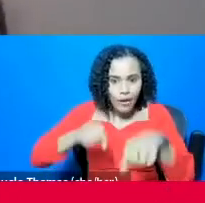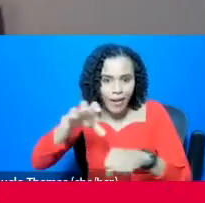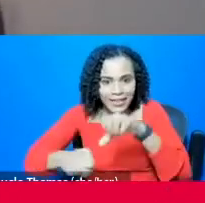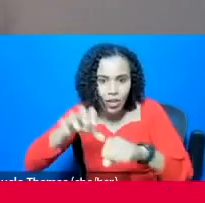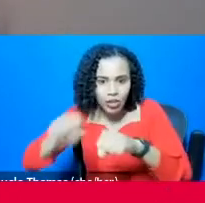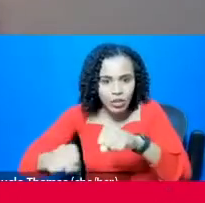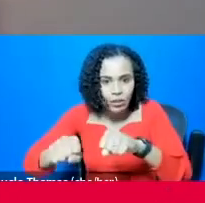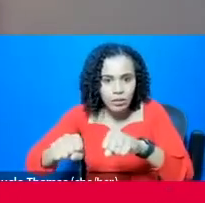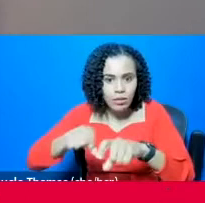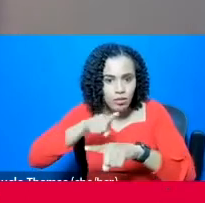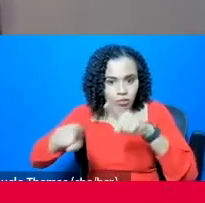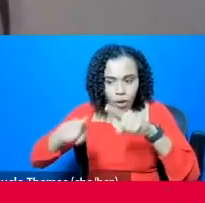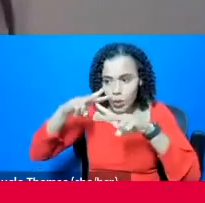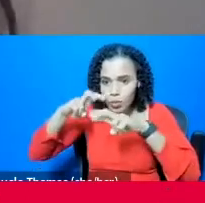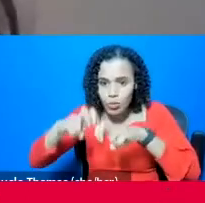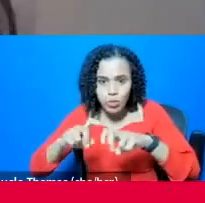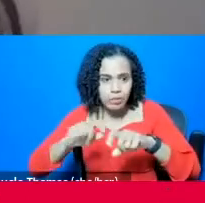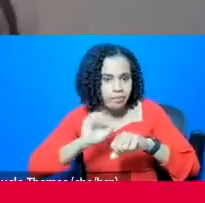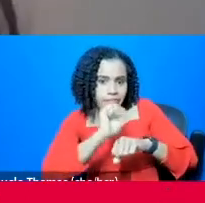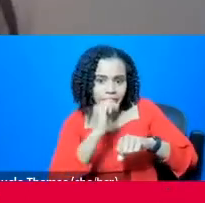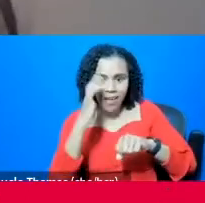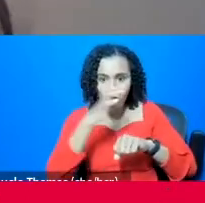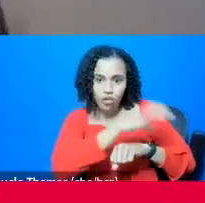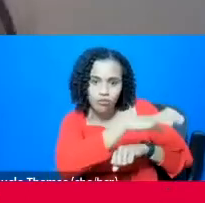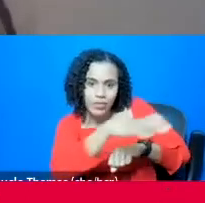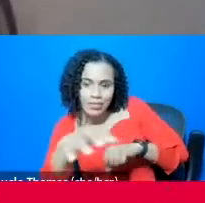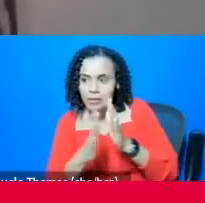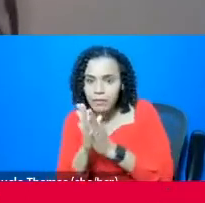inner workings of different societies in order to subjugate them